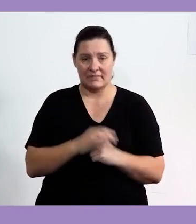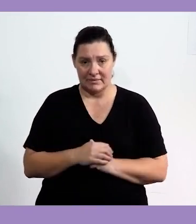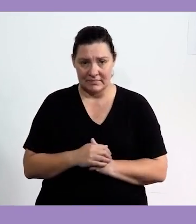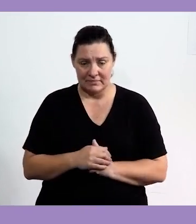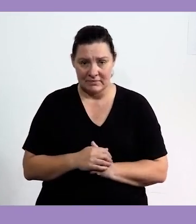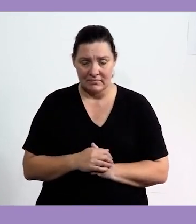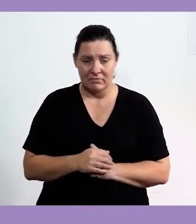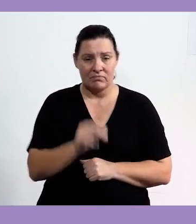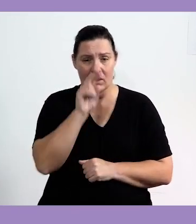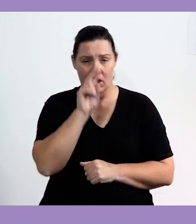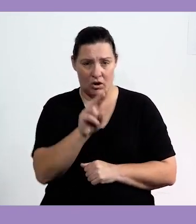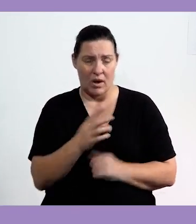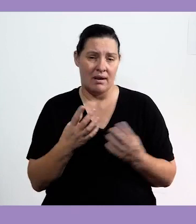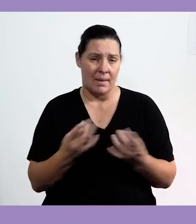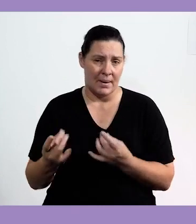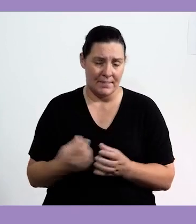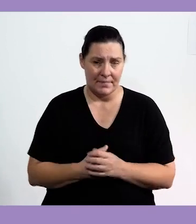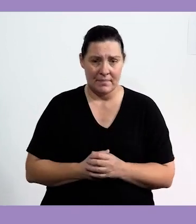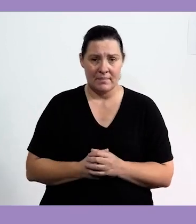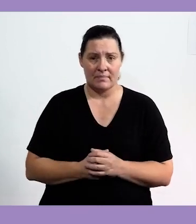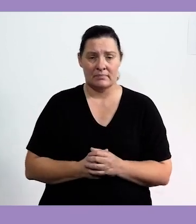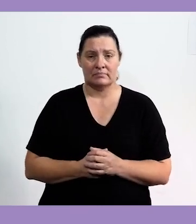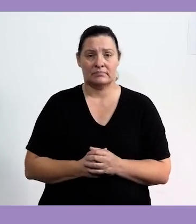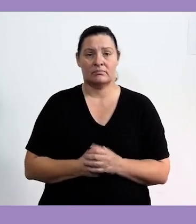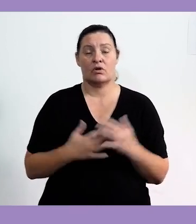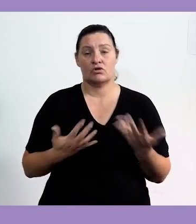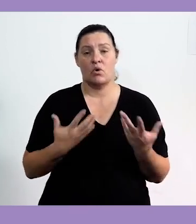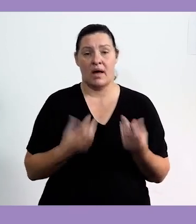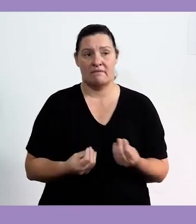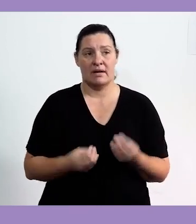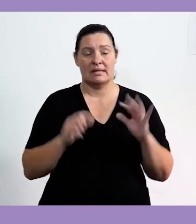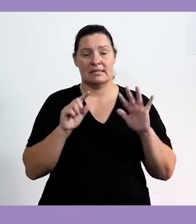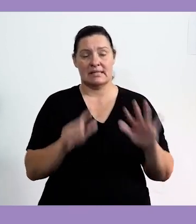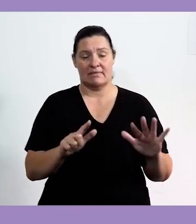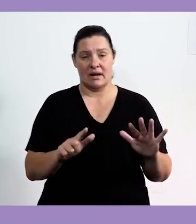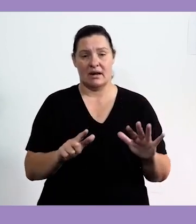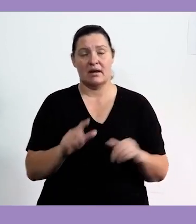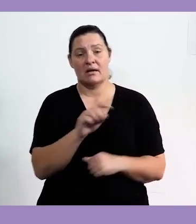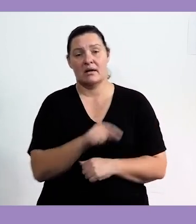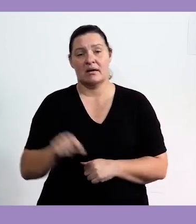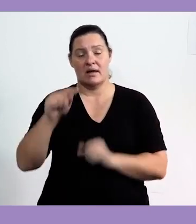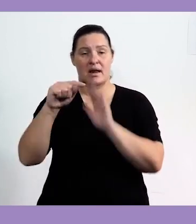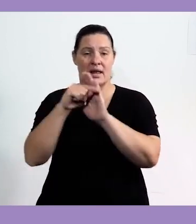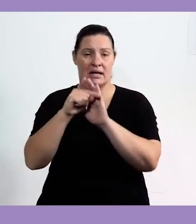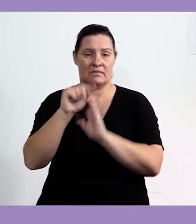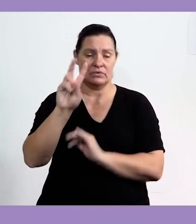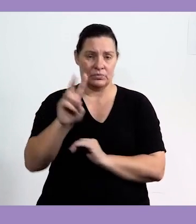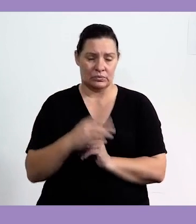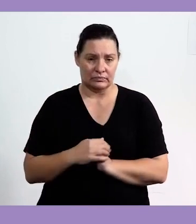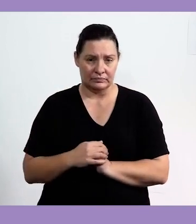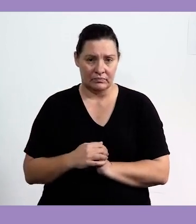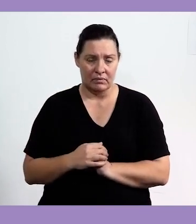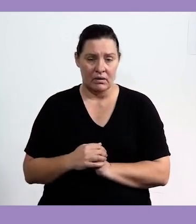positive. Let's look at an example with numbers. So we have there 7 raised to the exponent